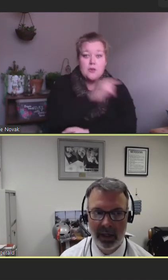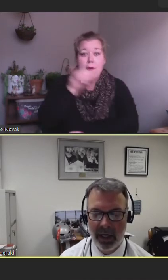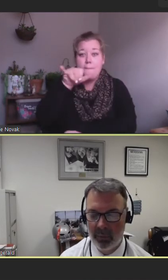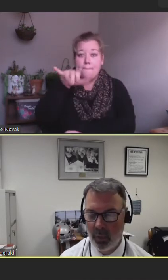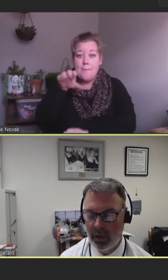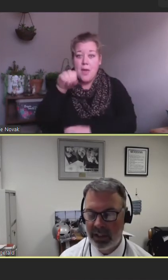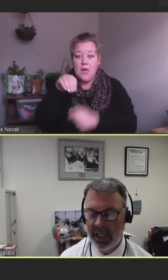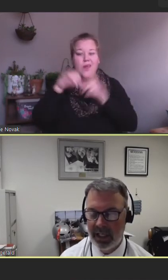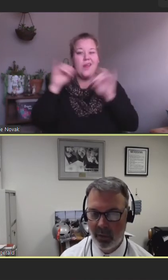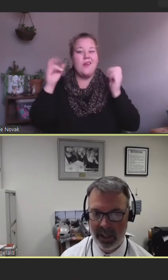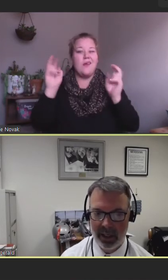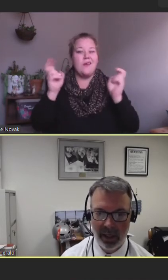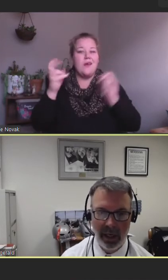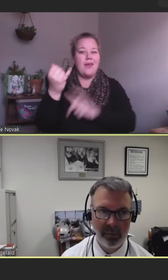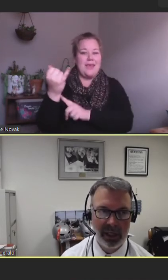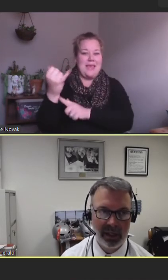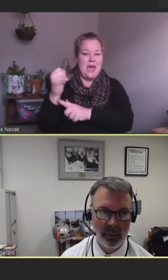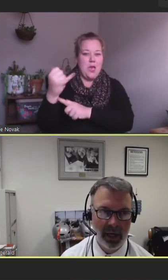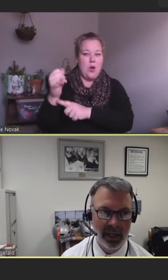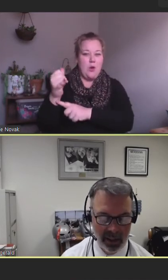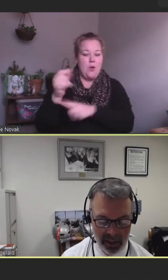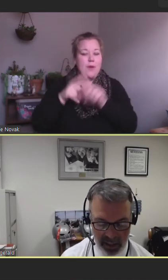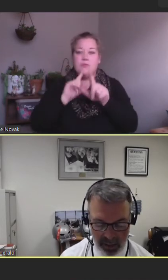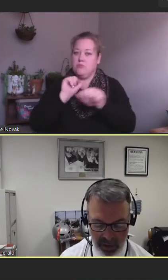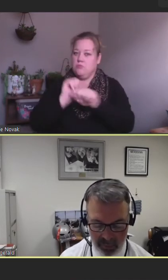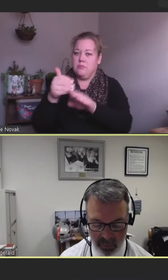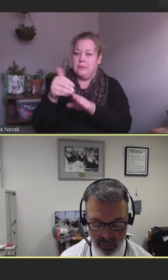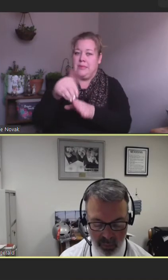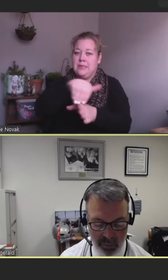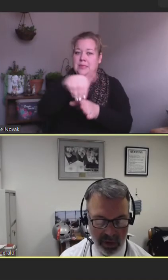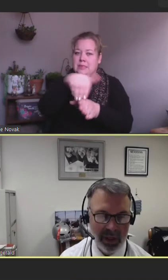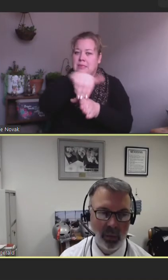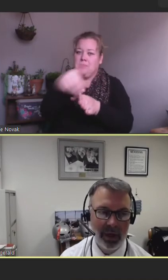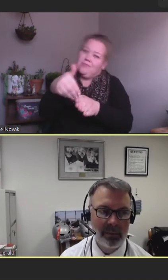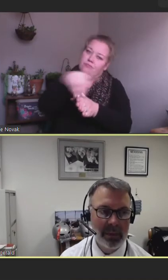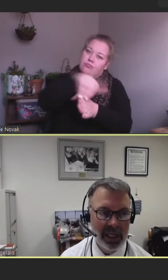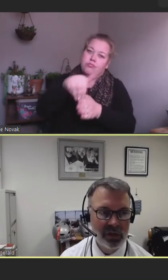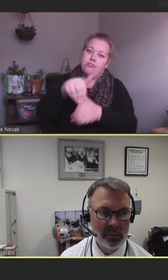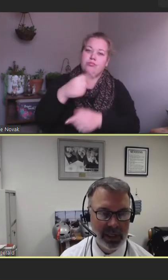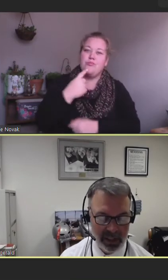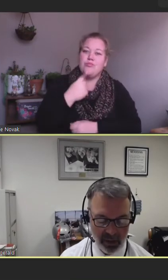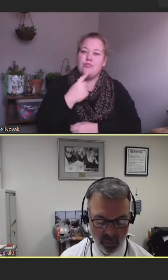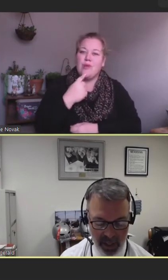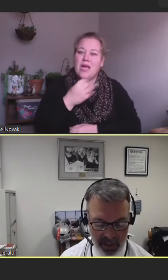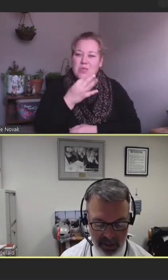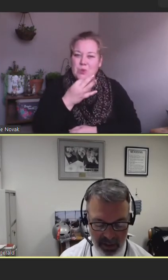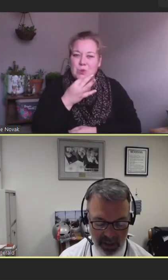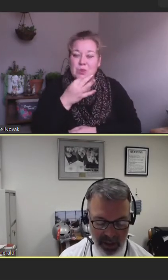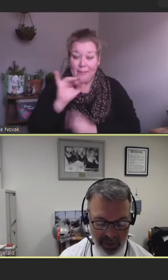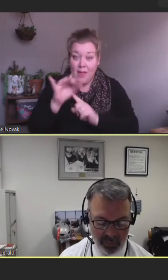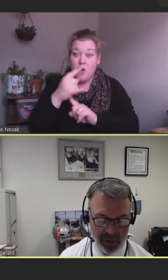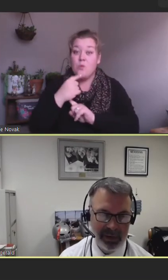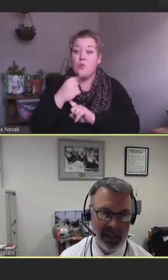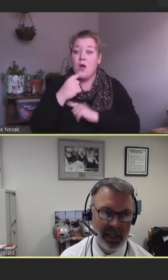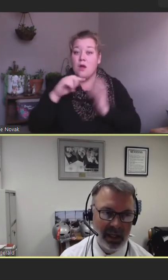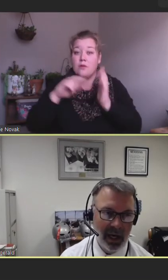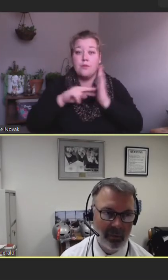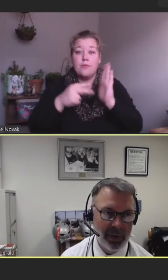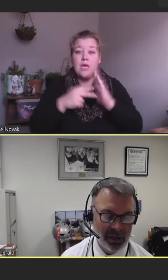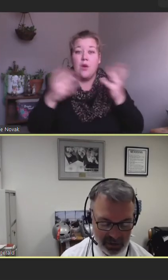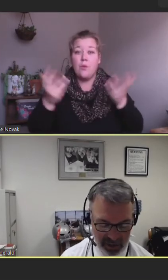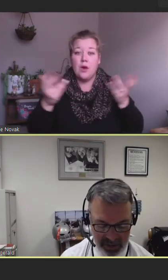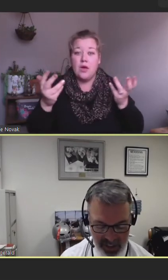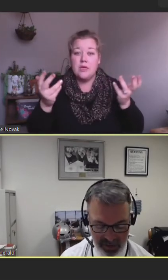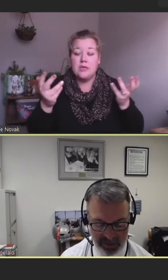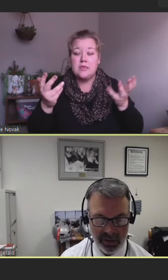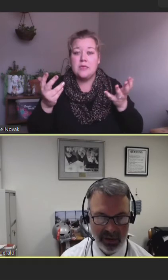that. We are teetering on being in the red. And really, when we look at what it means to be in the red, that means we're going to be taking care of